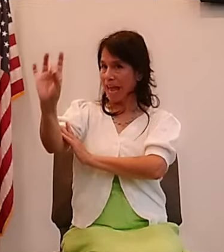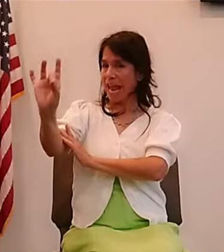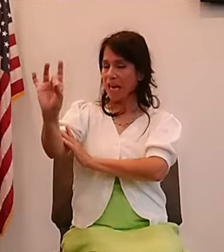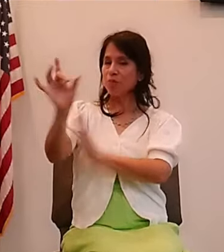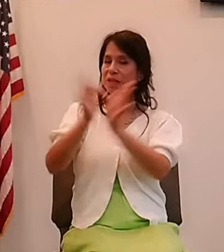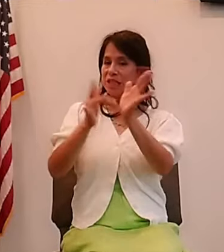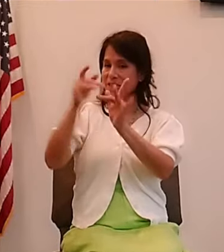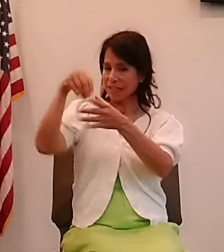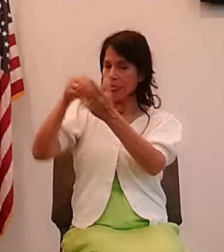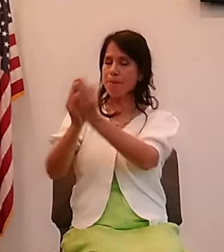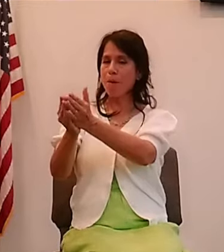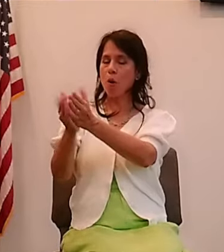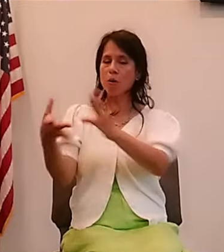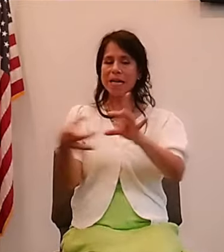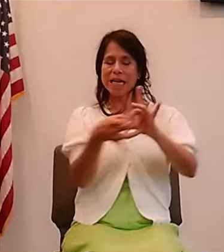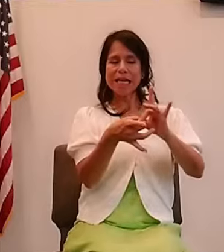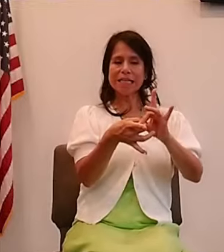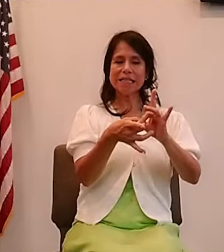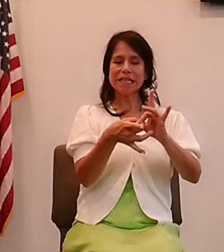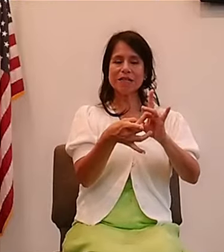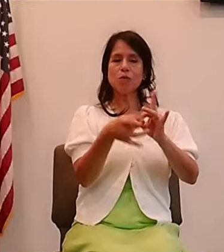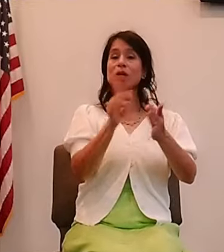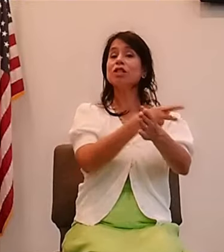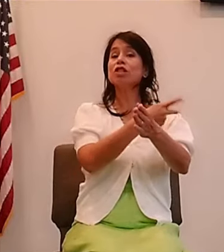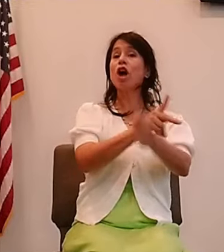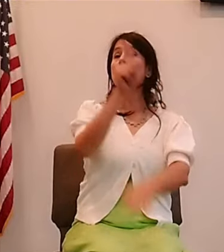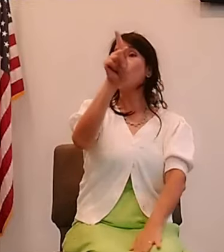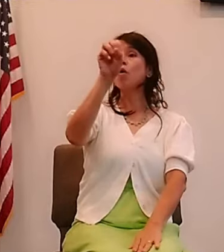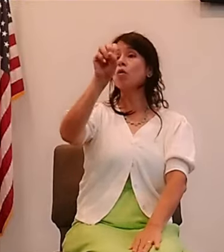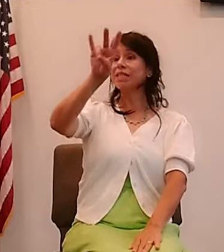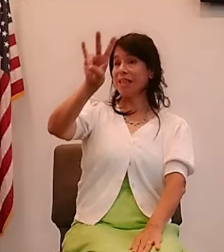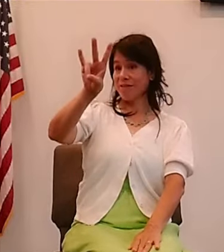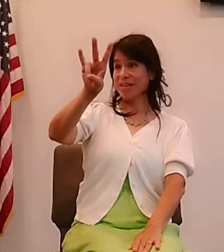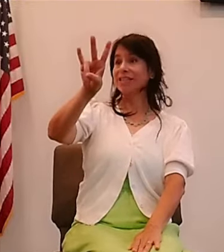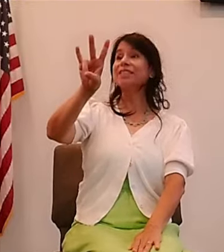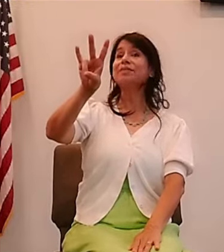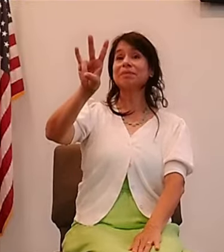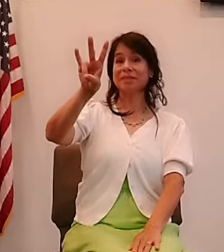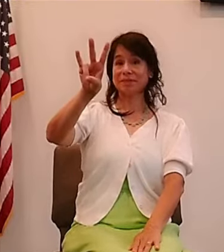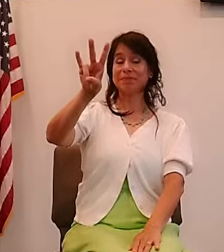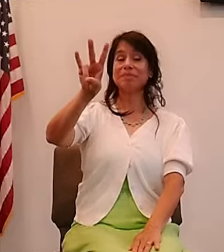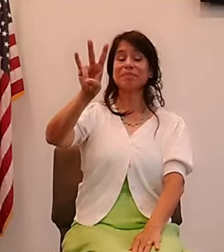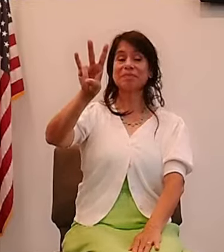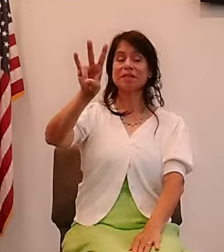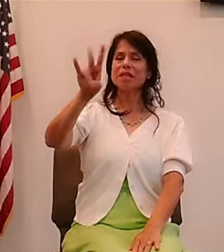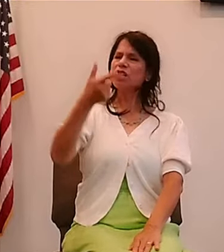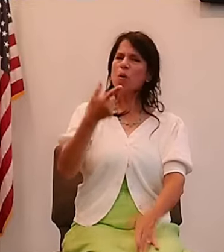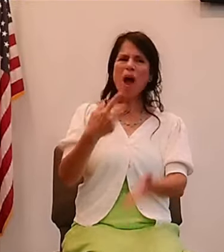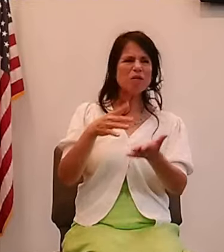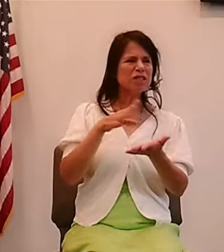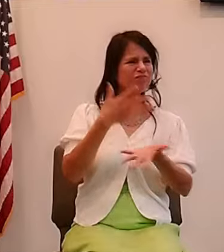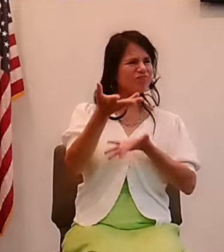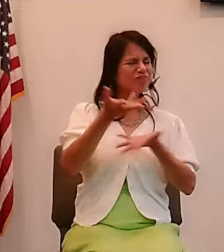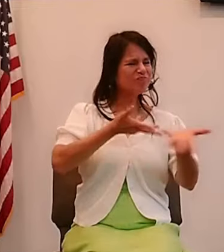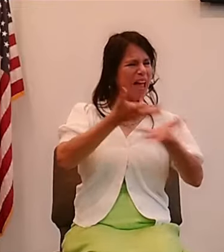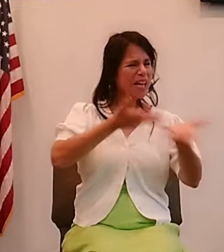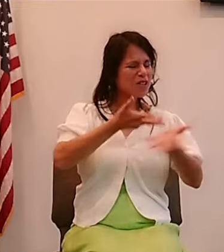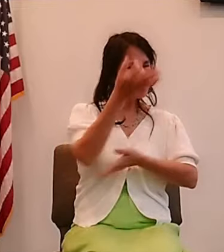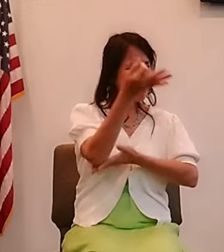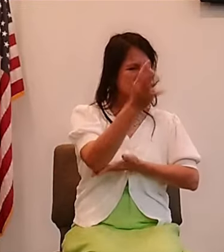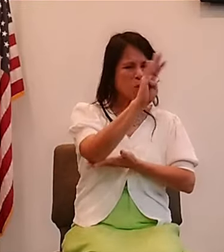boat. It linked it with Psalm 107. So what, and I talked to Pastor about this, and